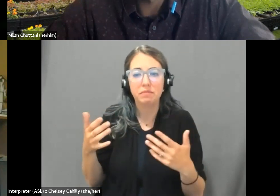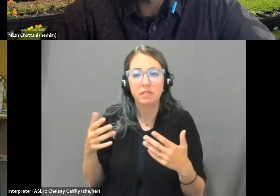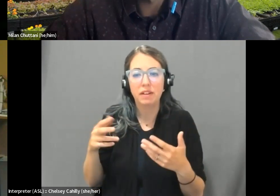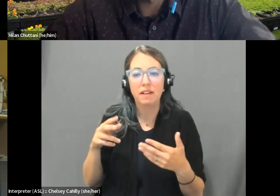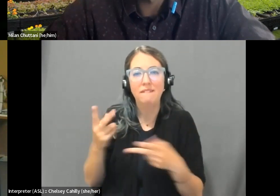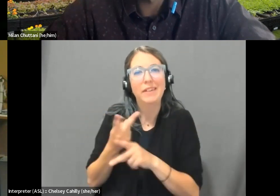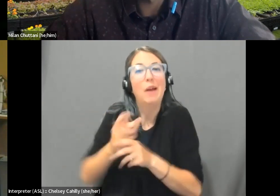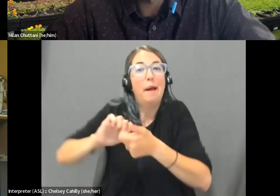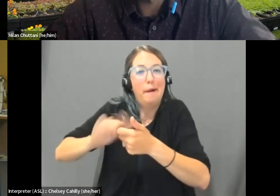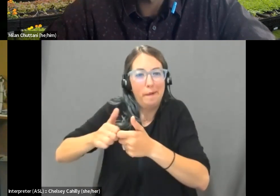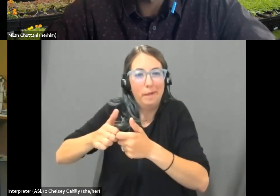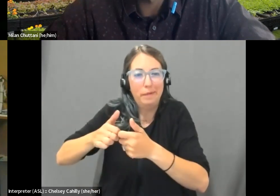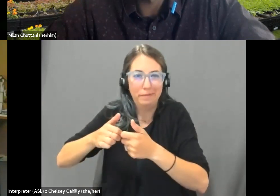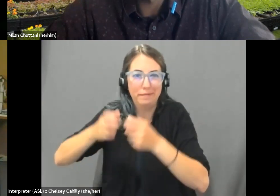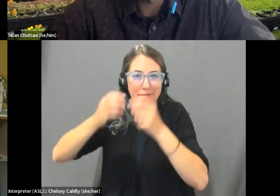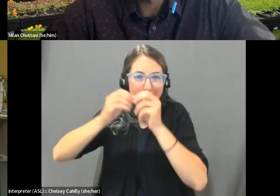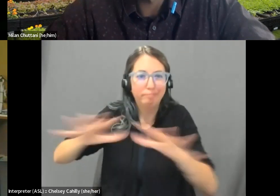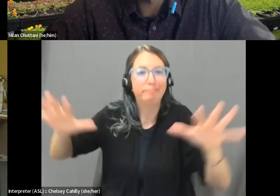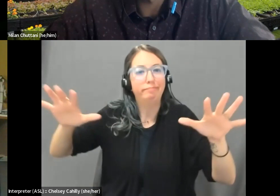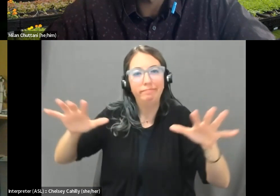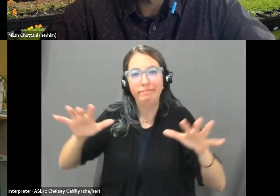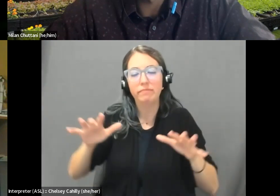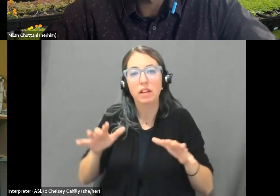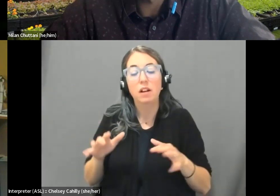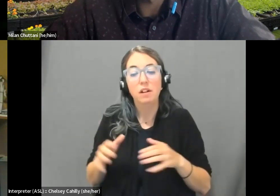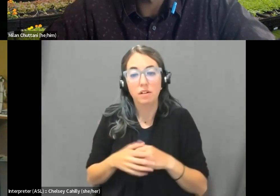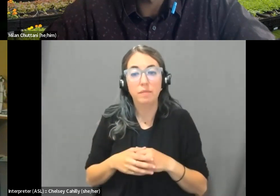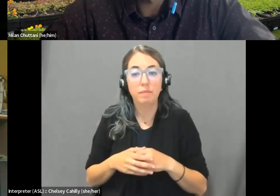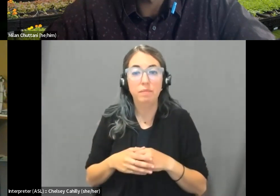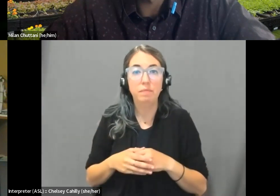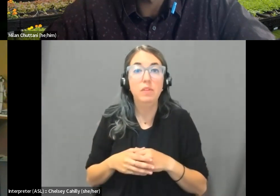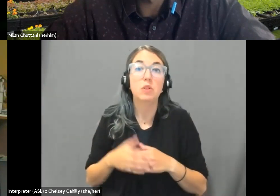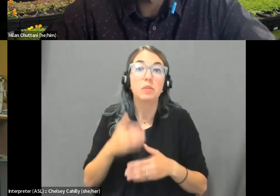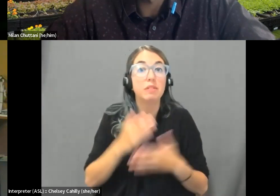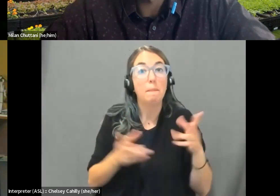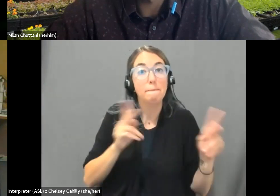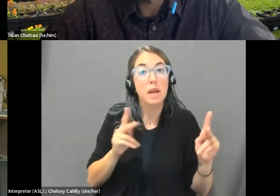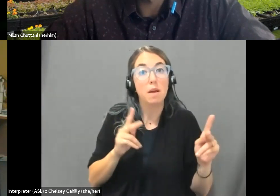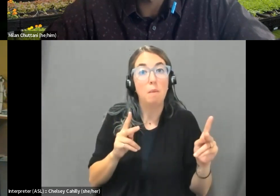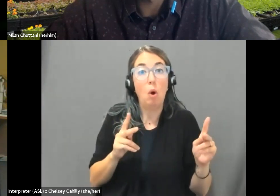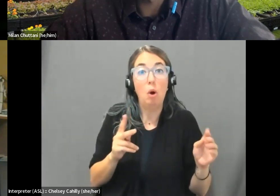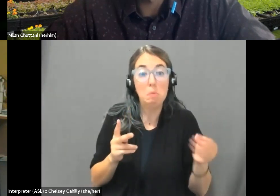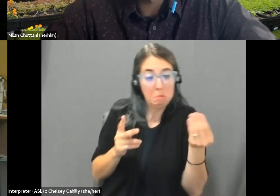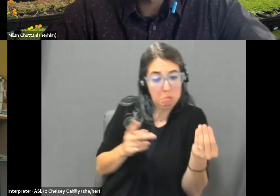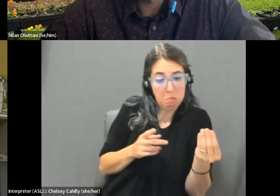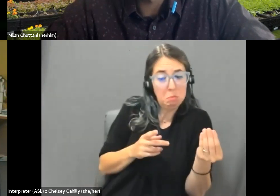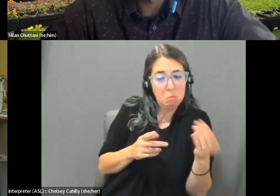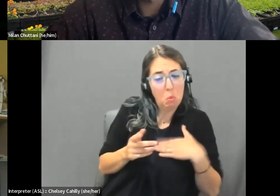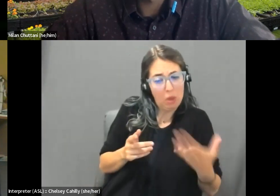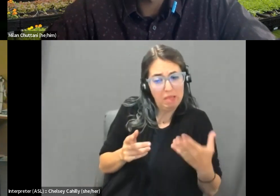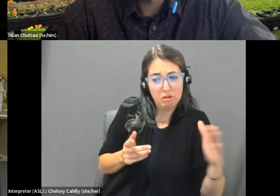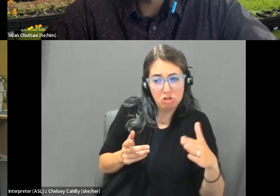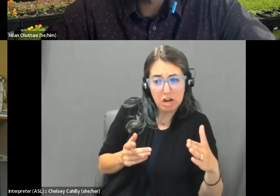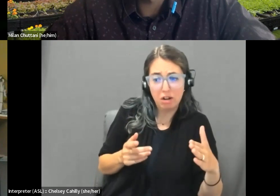some people, we want to build a system. Some people may be willing to share some pieces of information and not be willing to share other pieces of information.